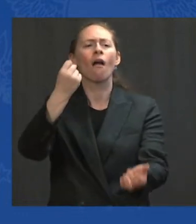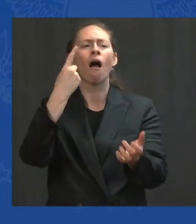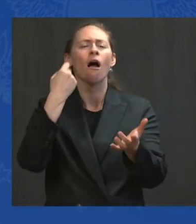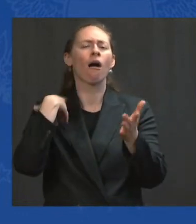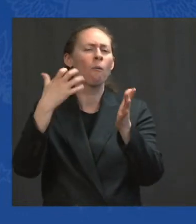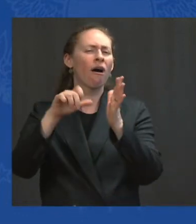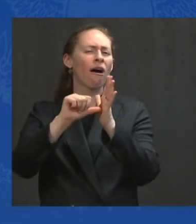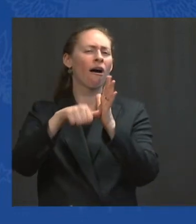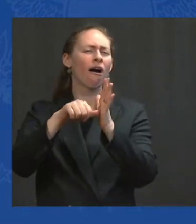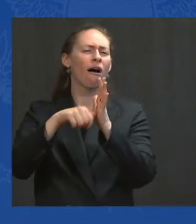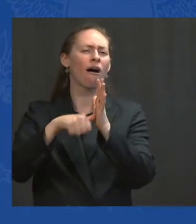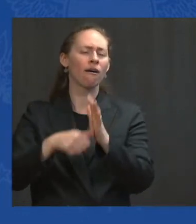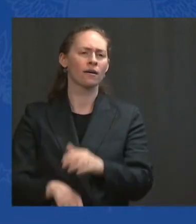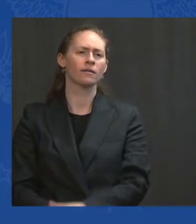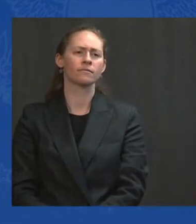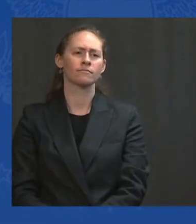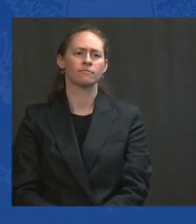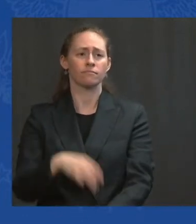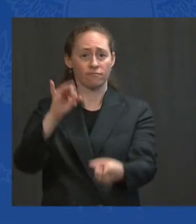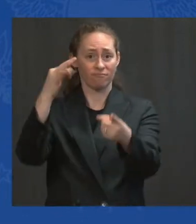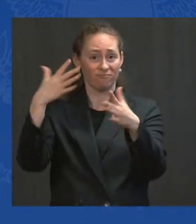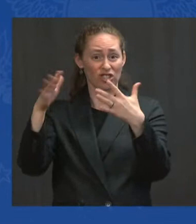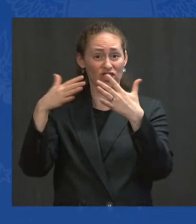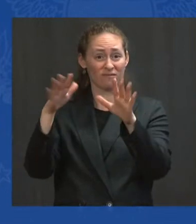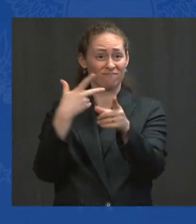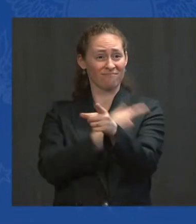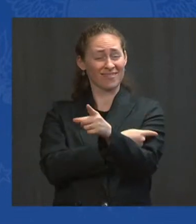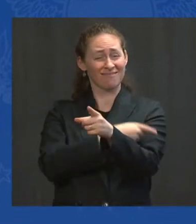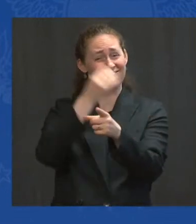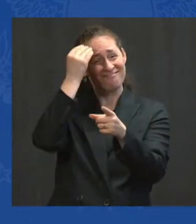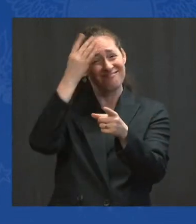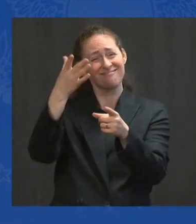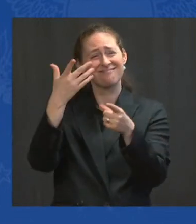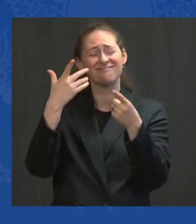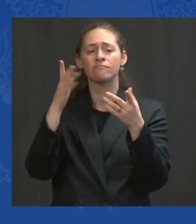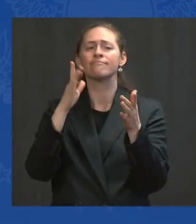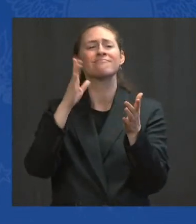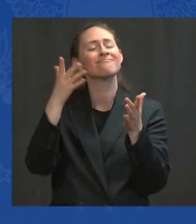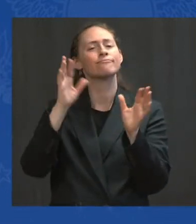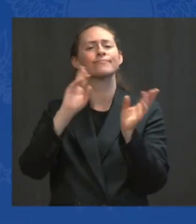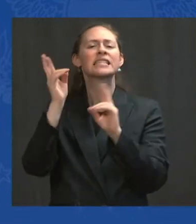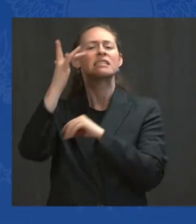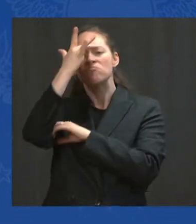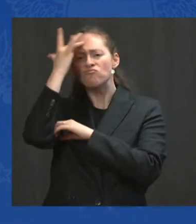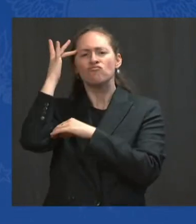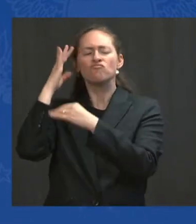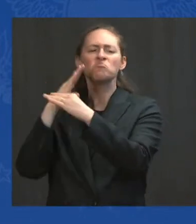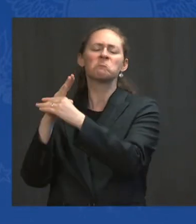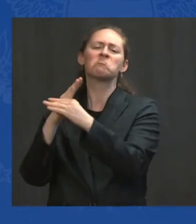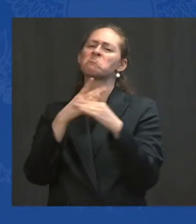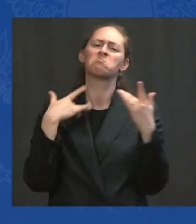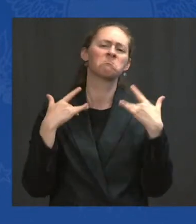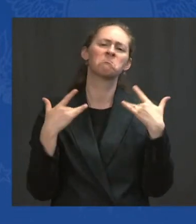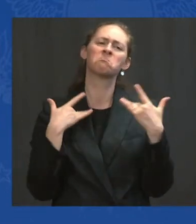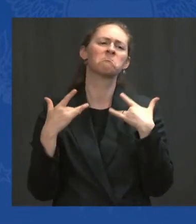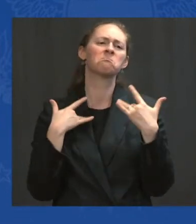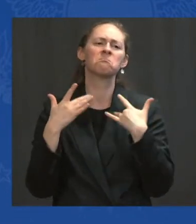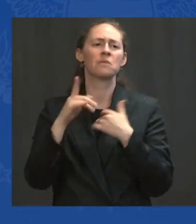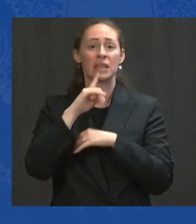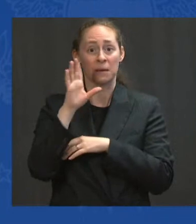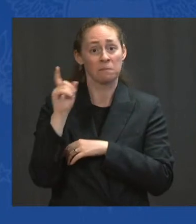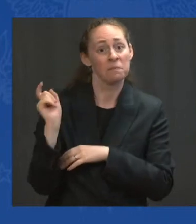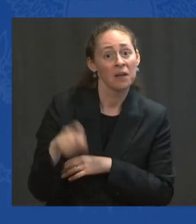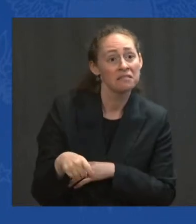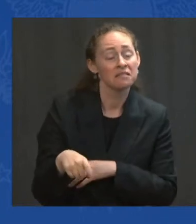you are vaccinated, you have a very high degree of protection, and therefore you do not need to wear a